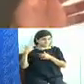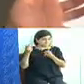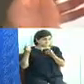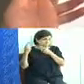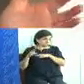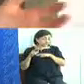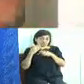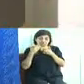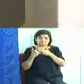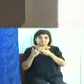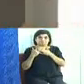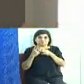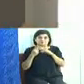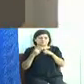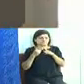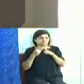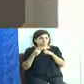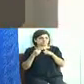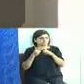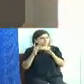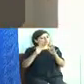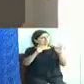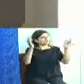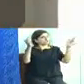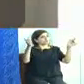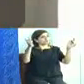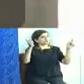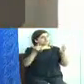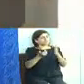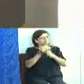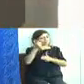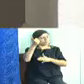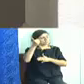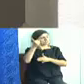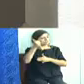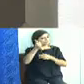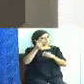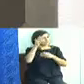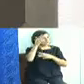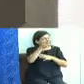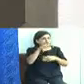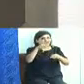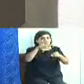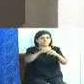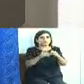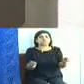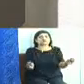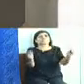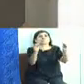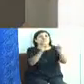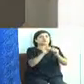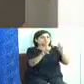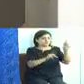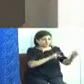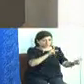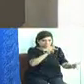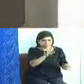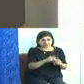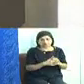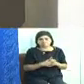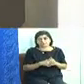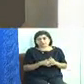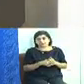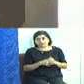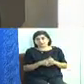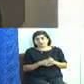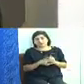to an even brighter and newer future that can include even more people. Yes. So I